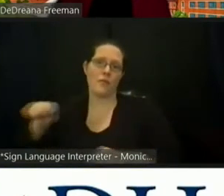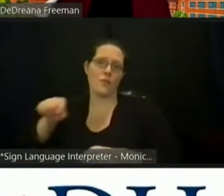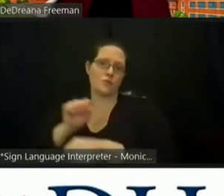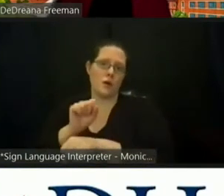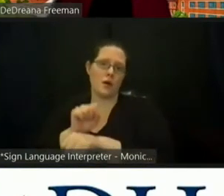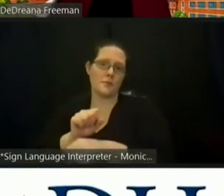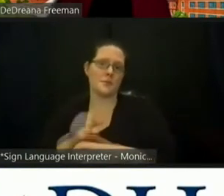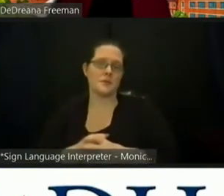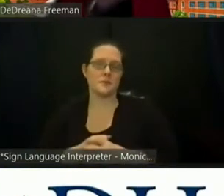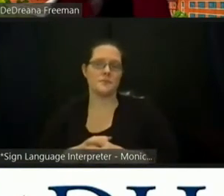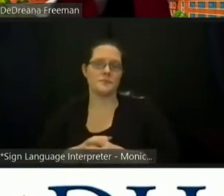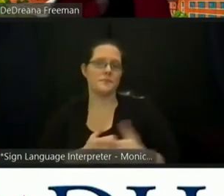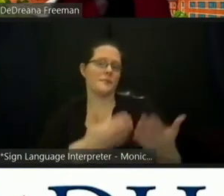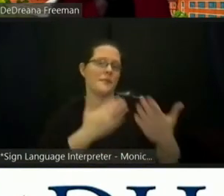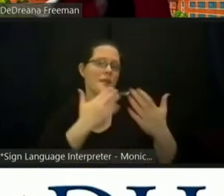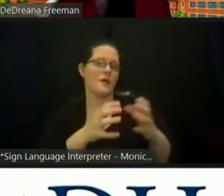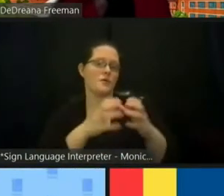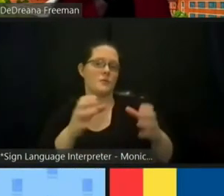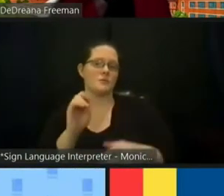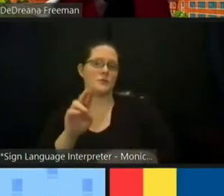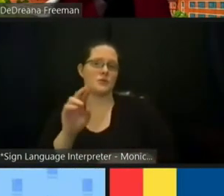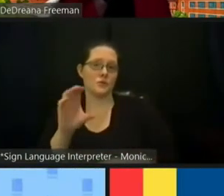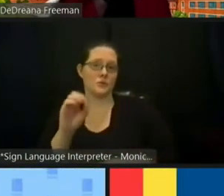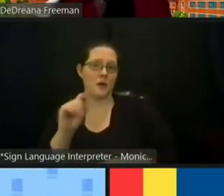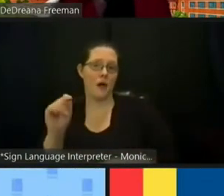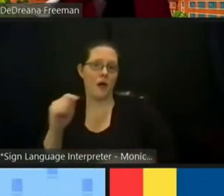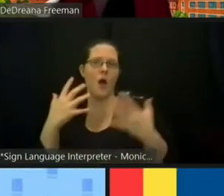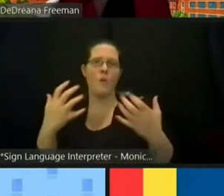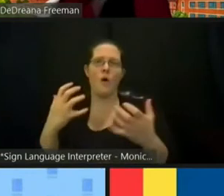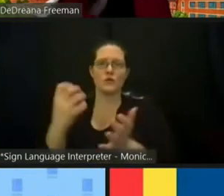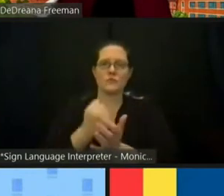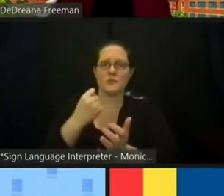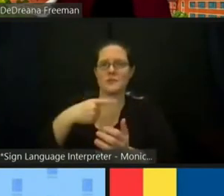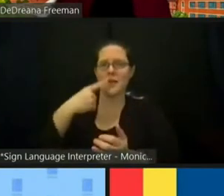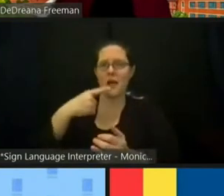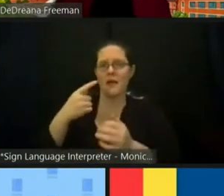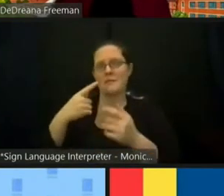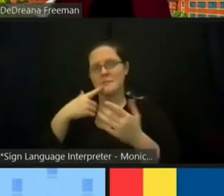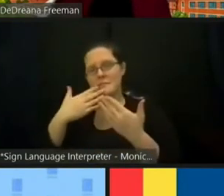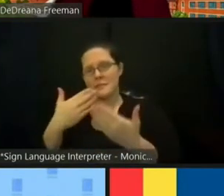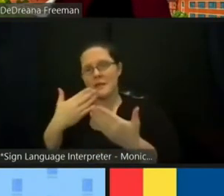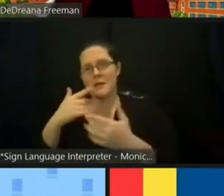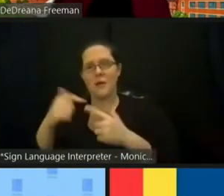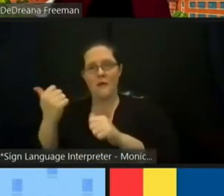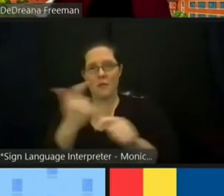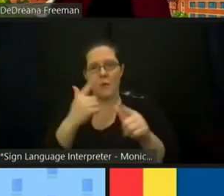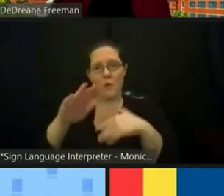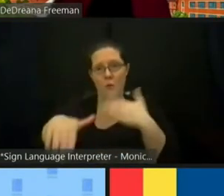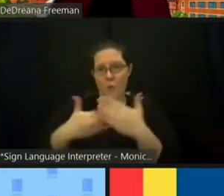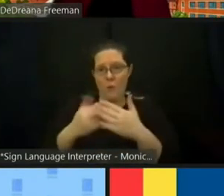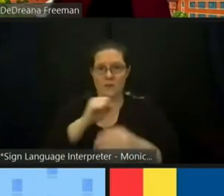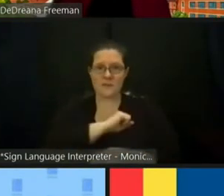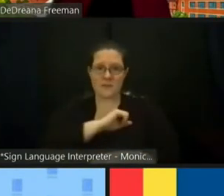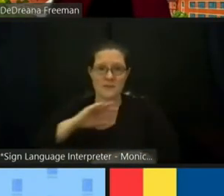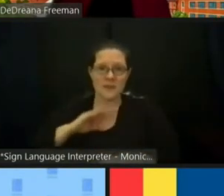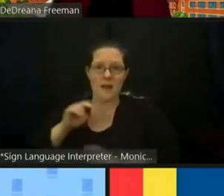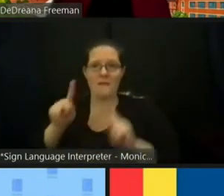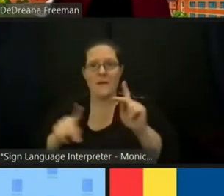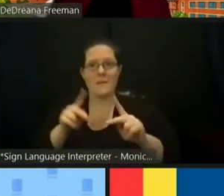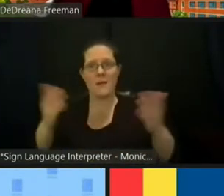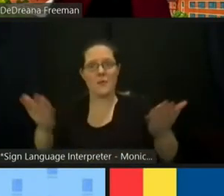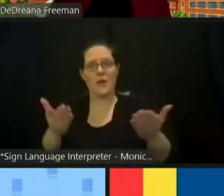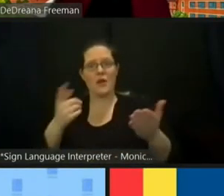Thank you very much, Mr. Scott. I just want to say to everyone on staff, people who are here for the public